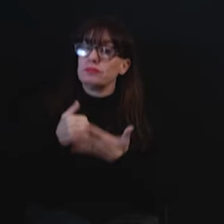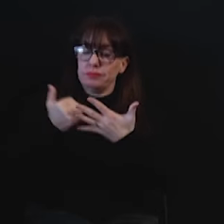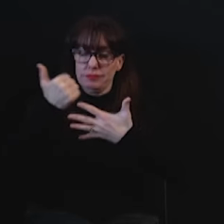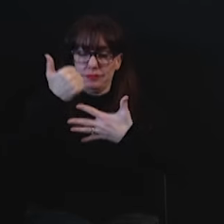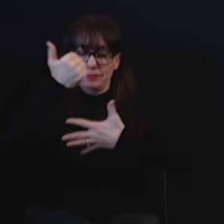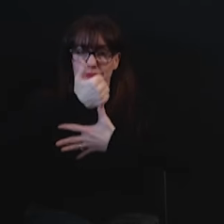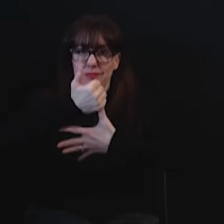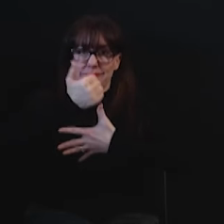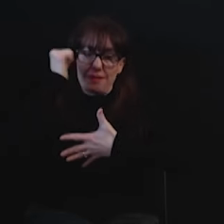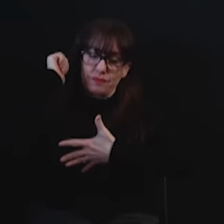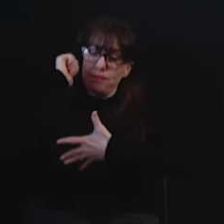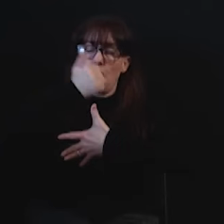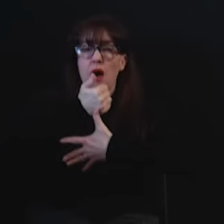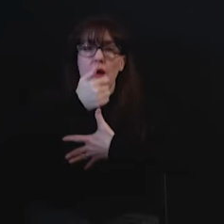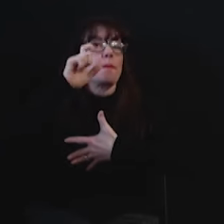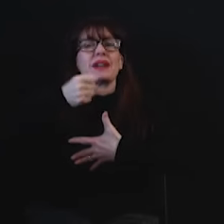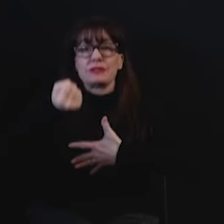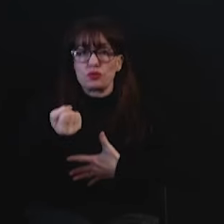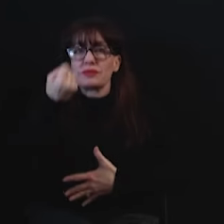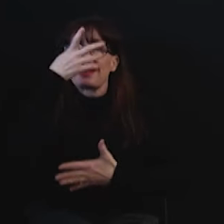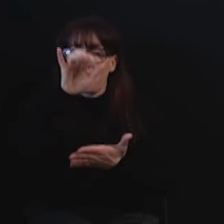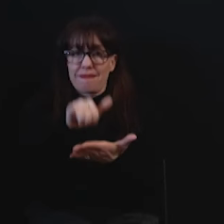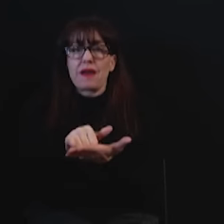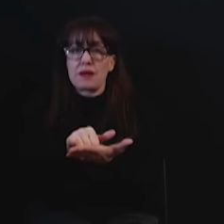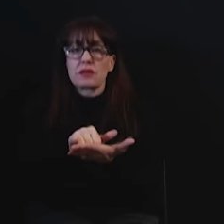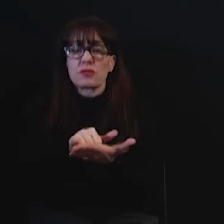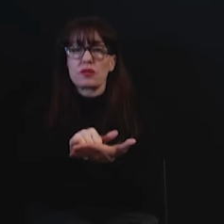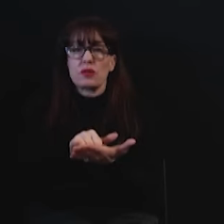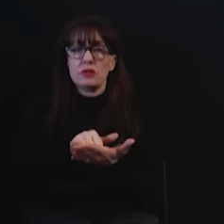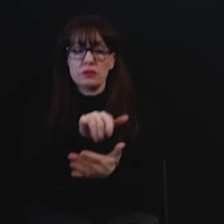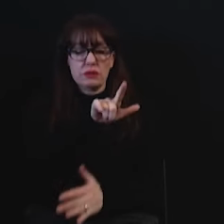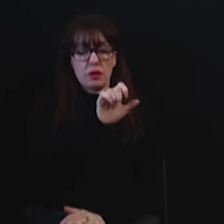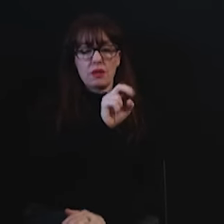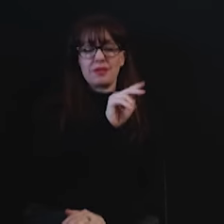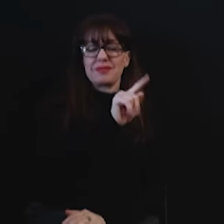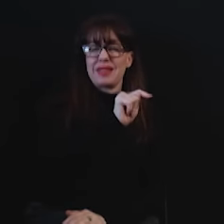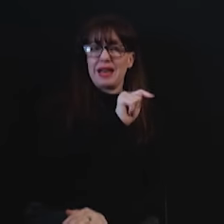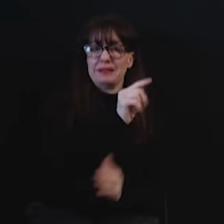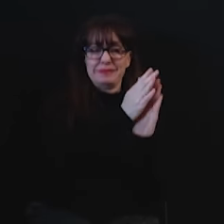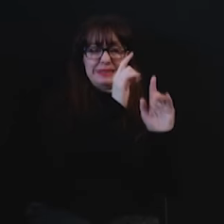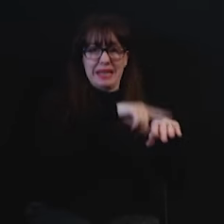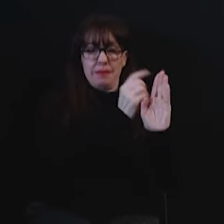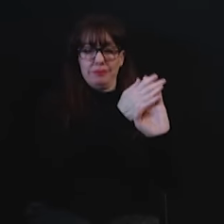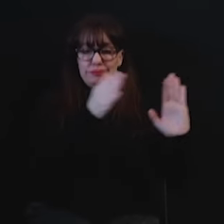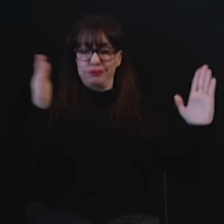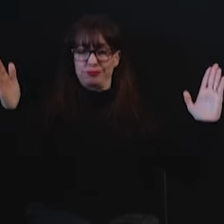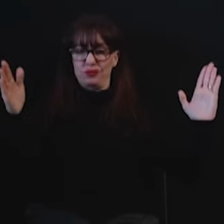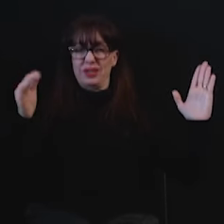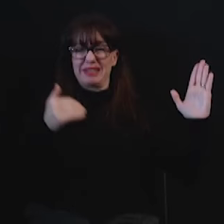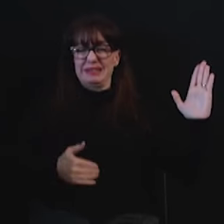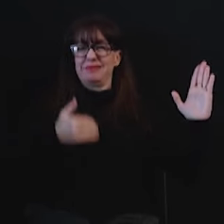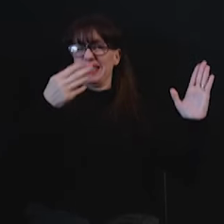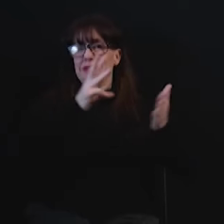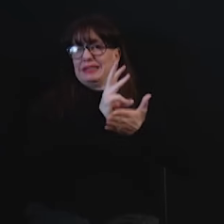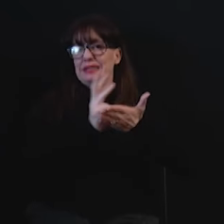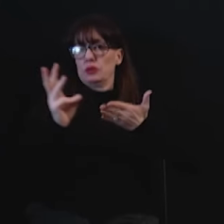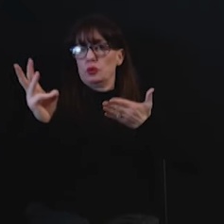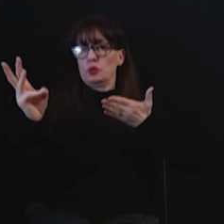right. We have to understand that. And so this Lenten season, for these next